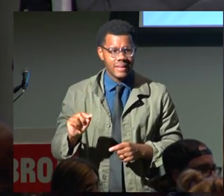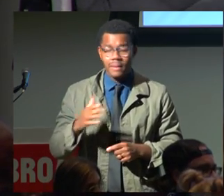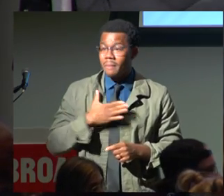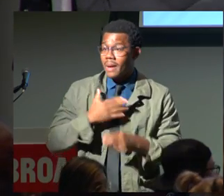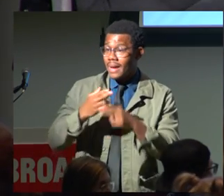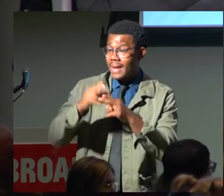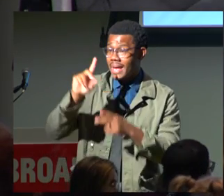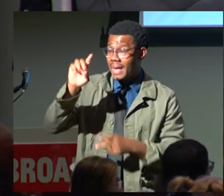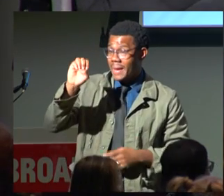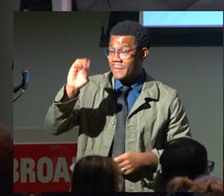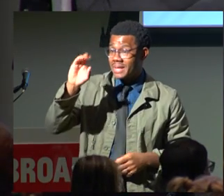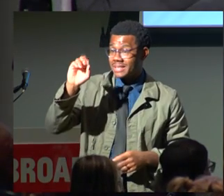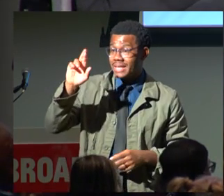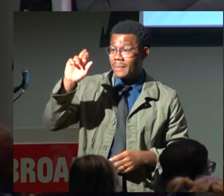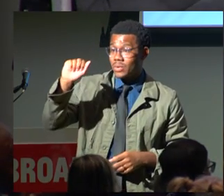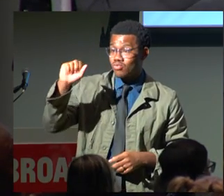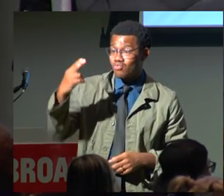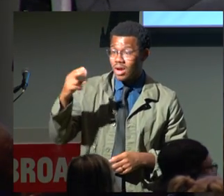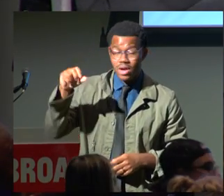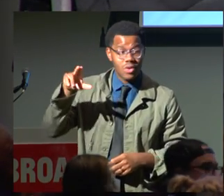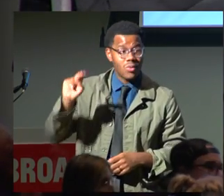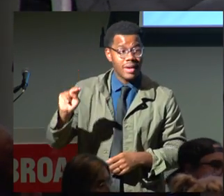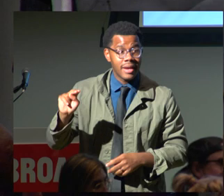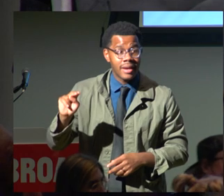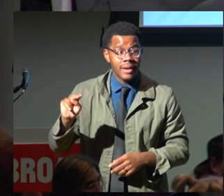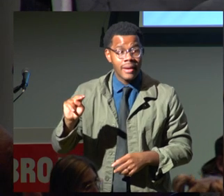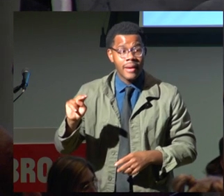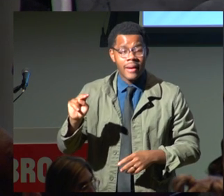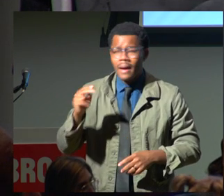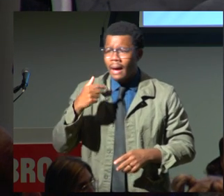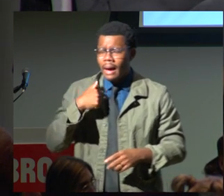I see it, Deborah. Hey!